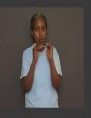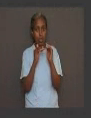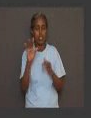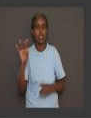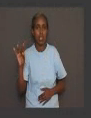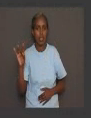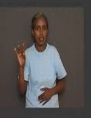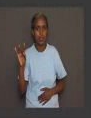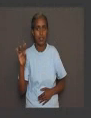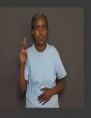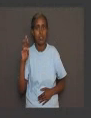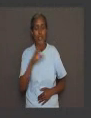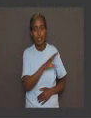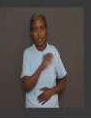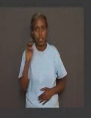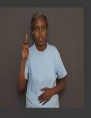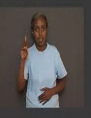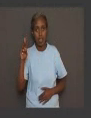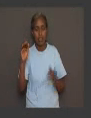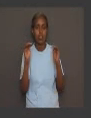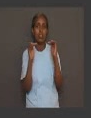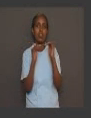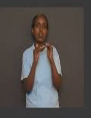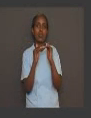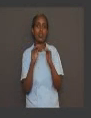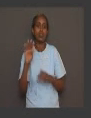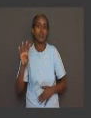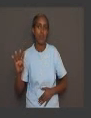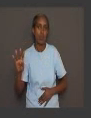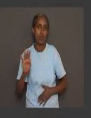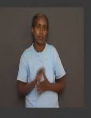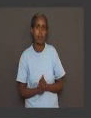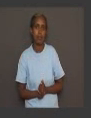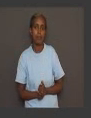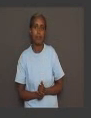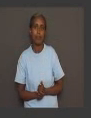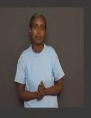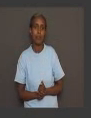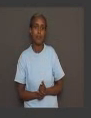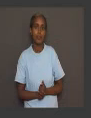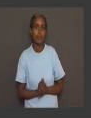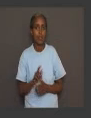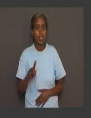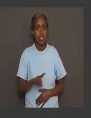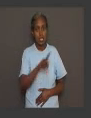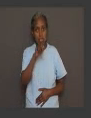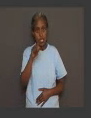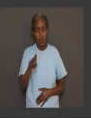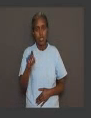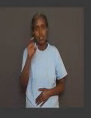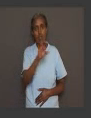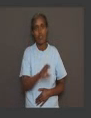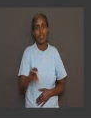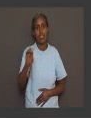equals 8, and r equals 4, the equation of the